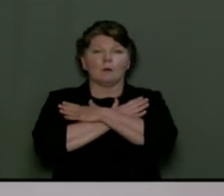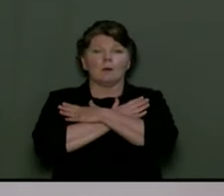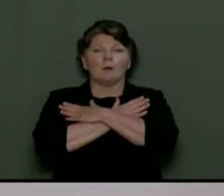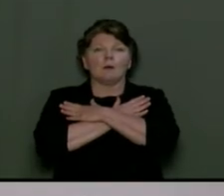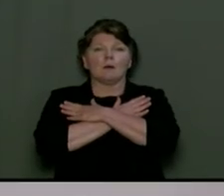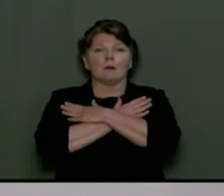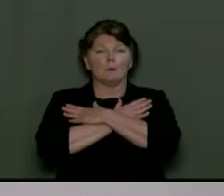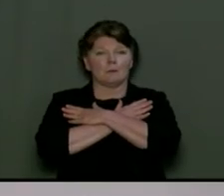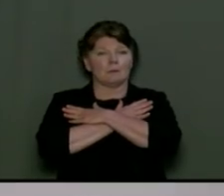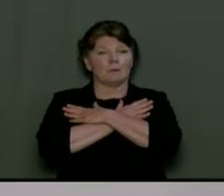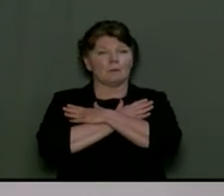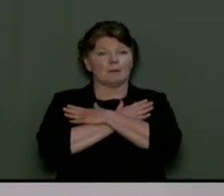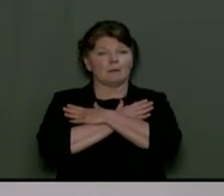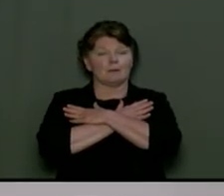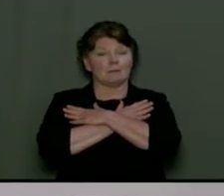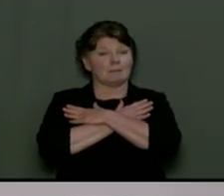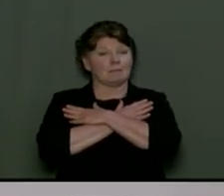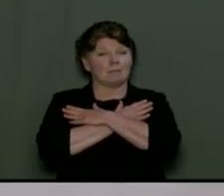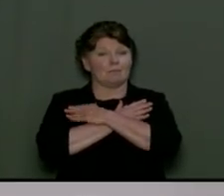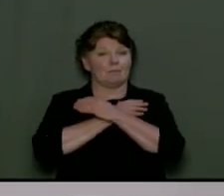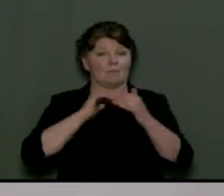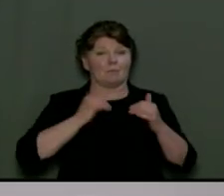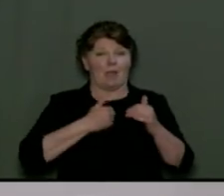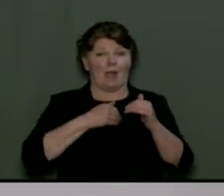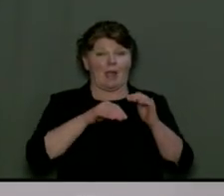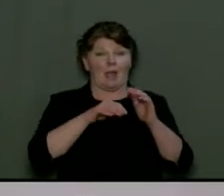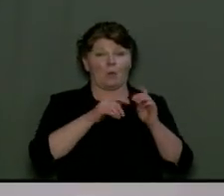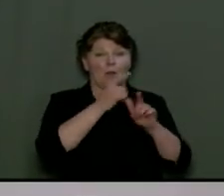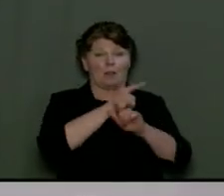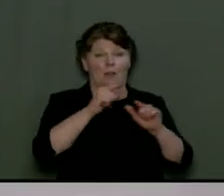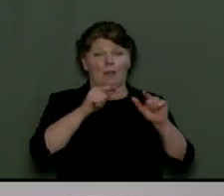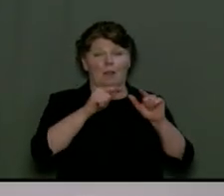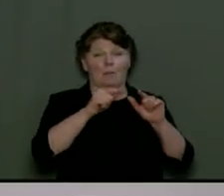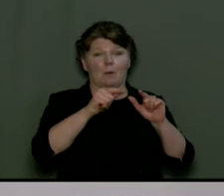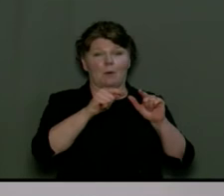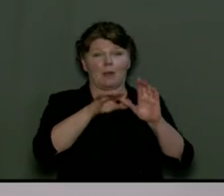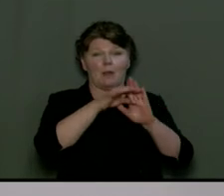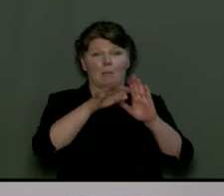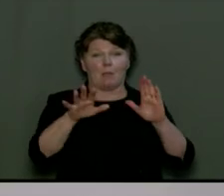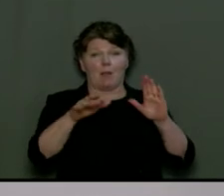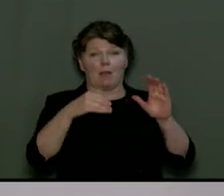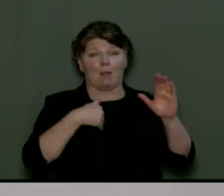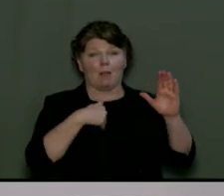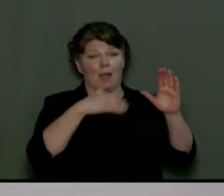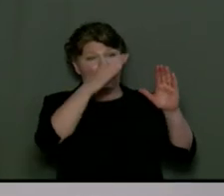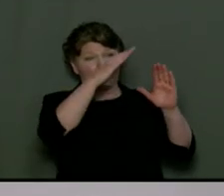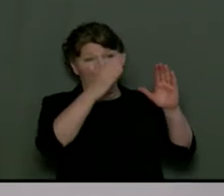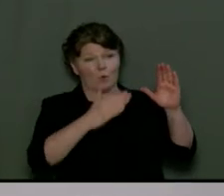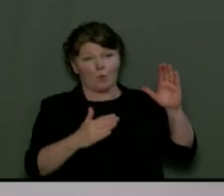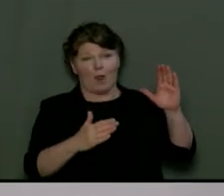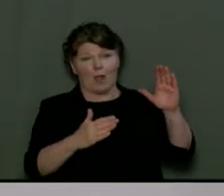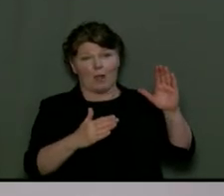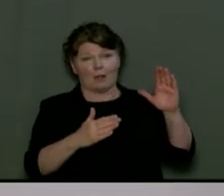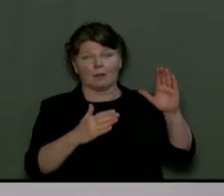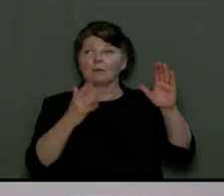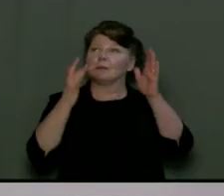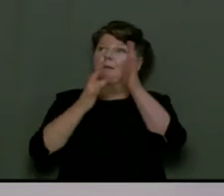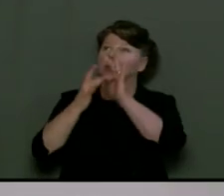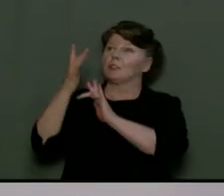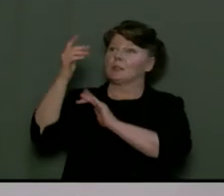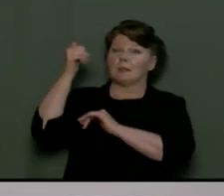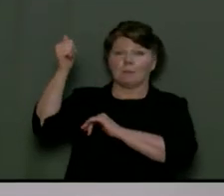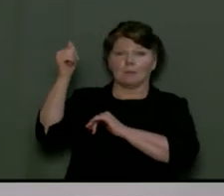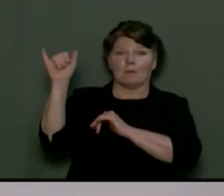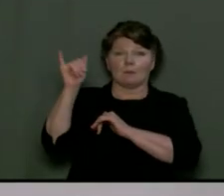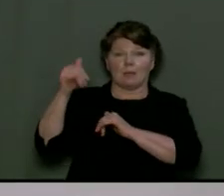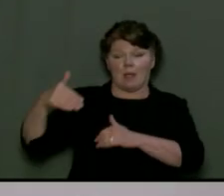our Liberty Bell has a giant crack in the side as well, right where the spear went into his side. And that crack in